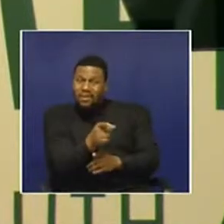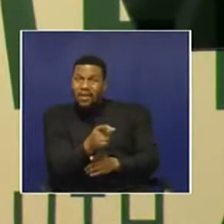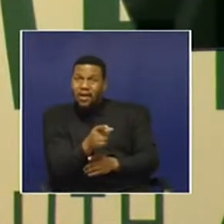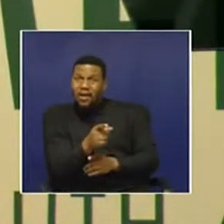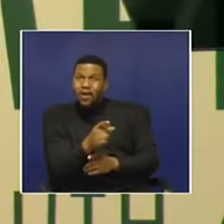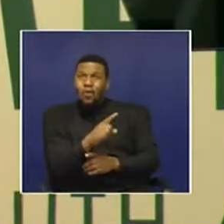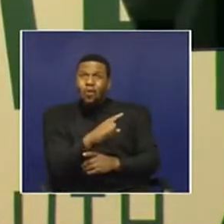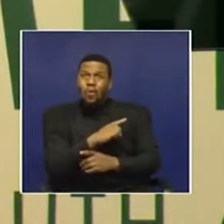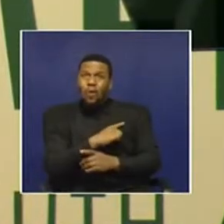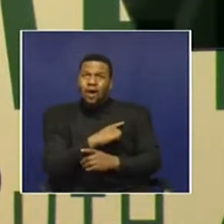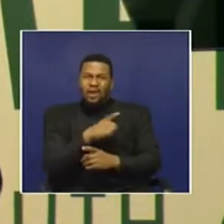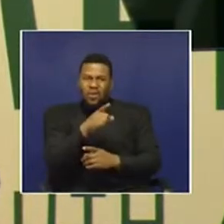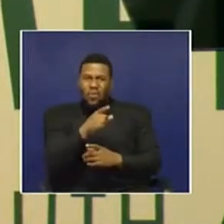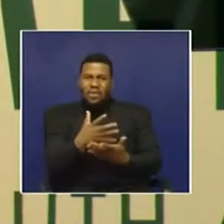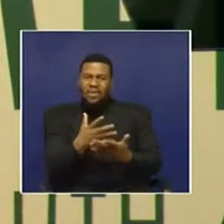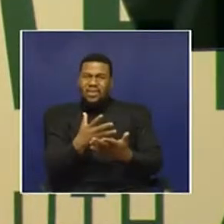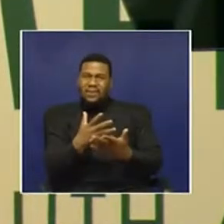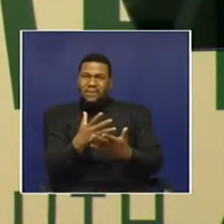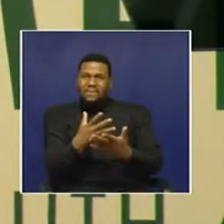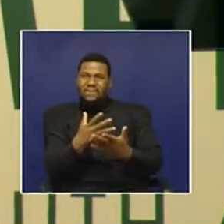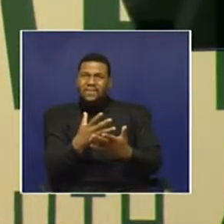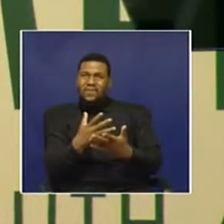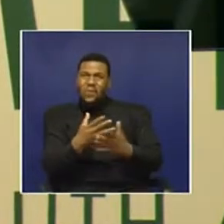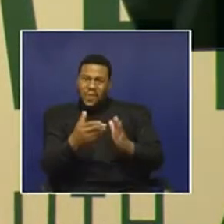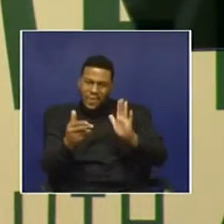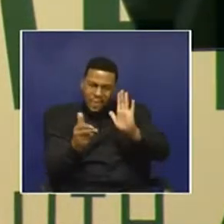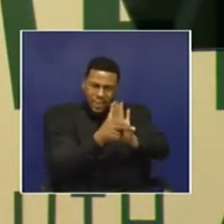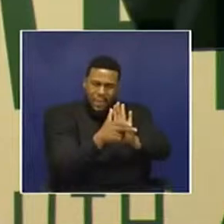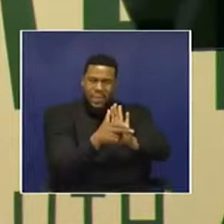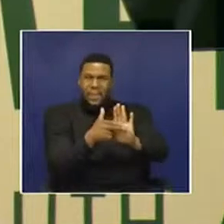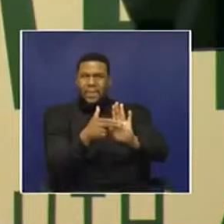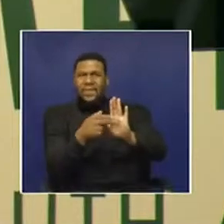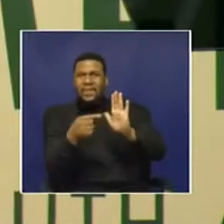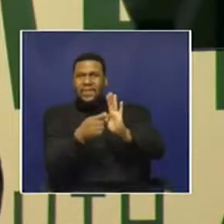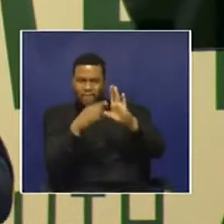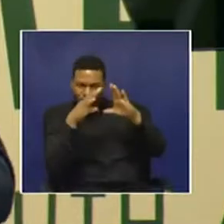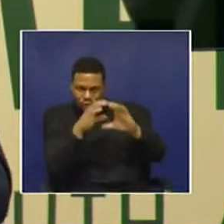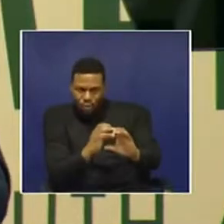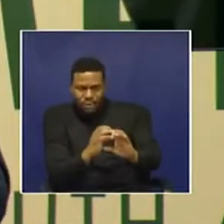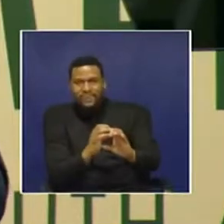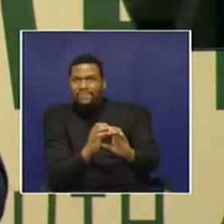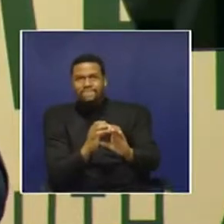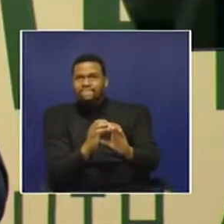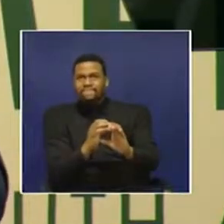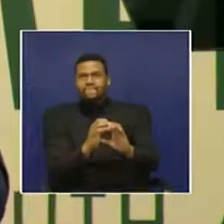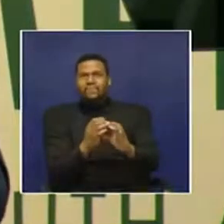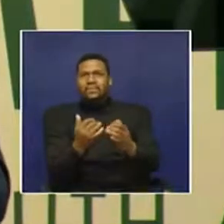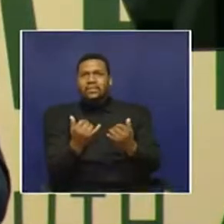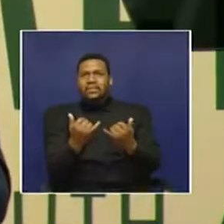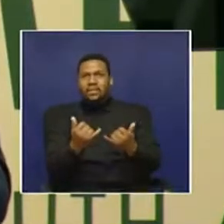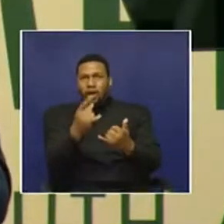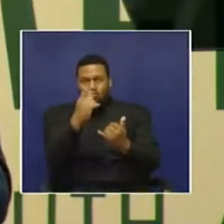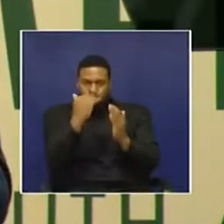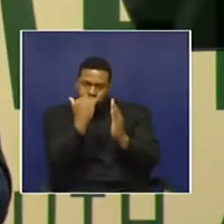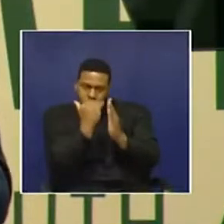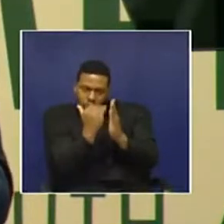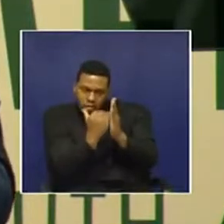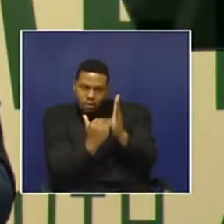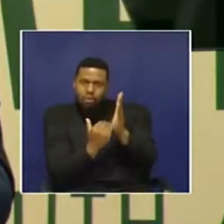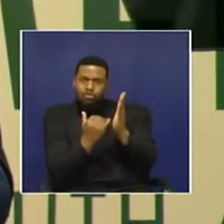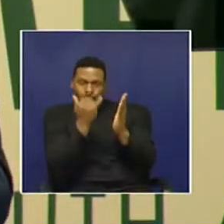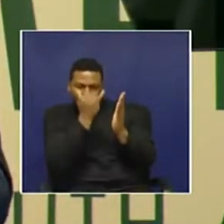earmarking it, because we want them. For now, while we are looking into the details of how we're going to